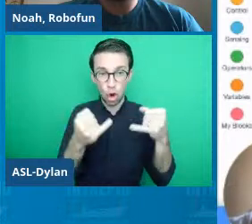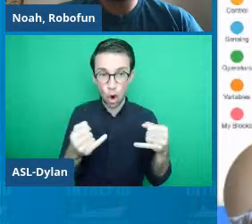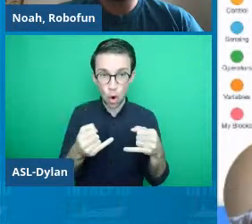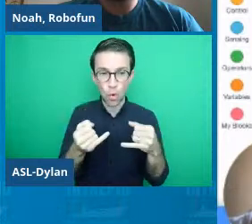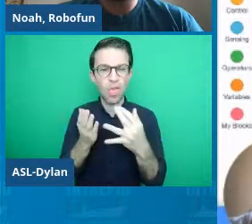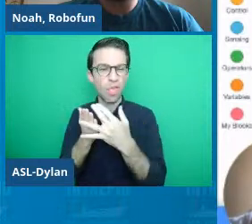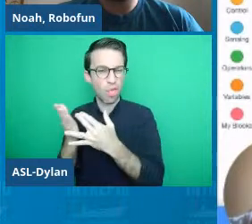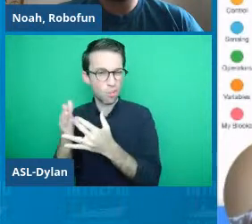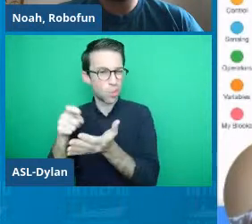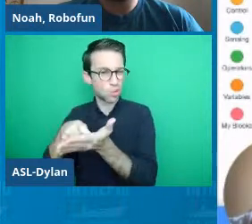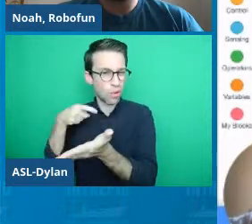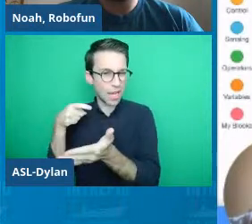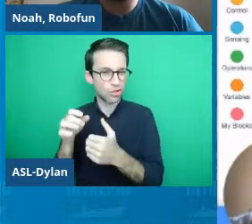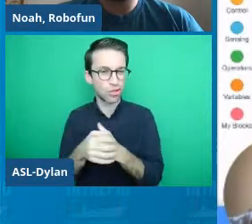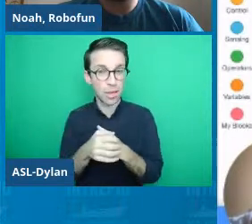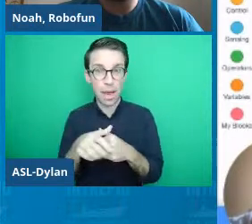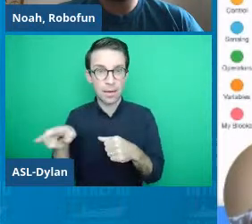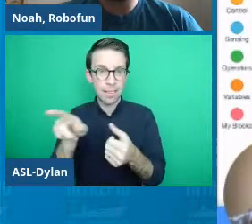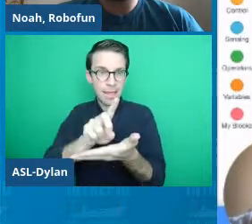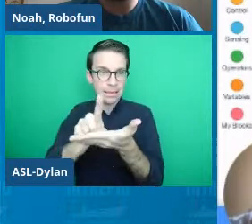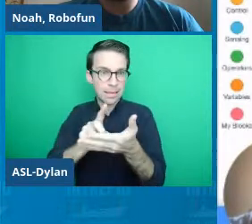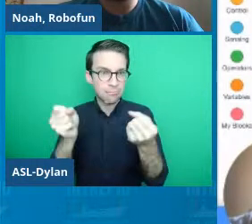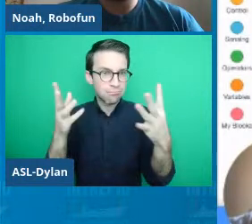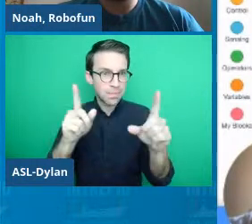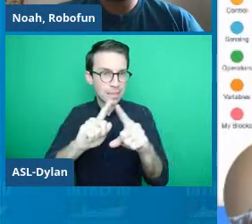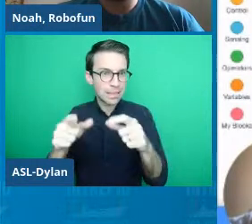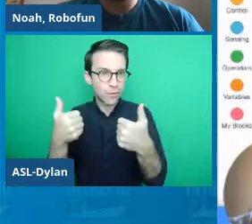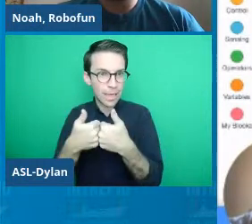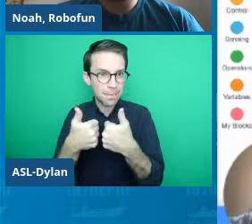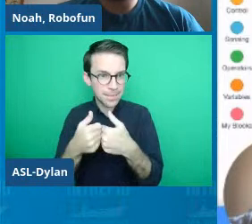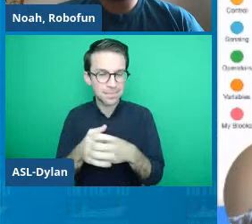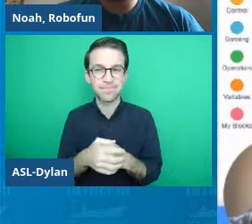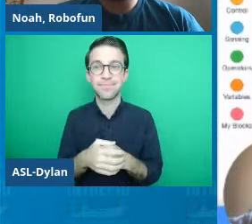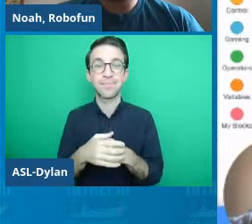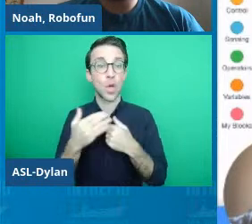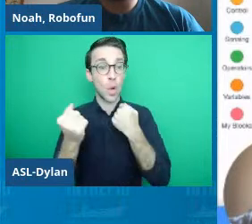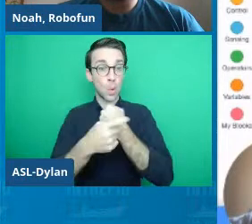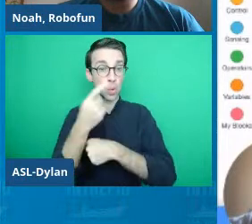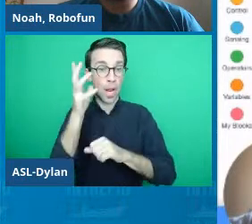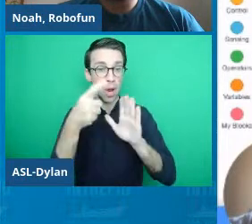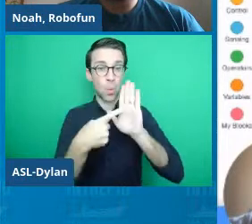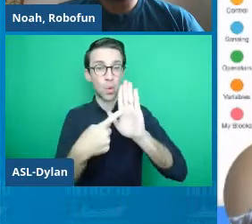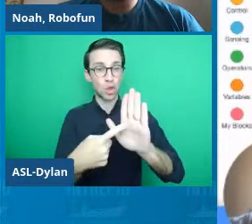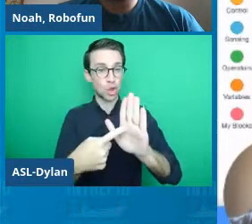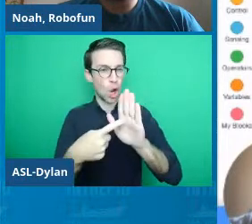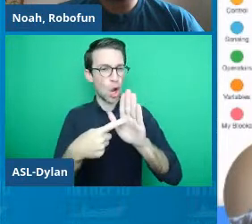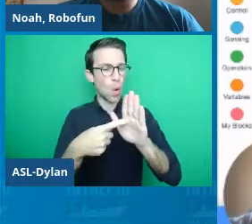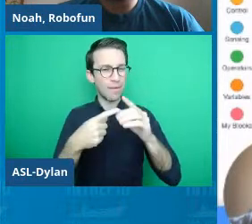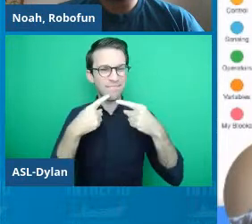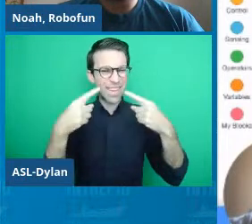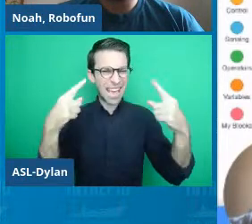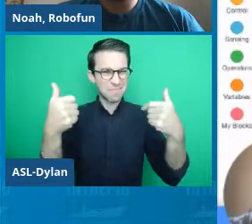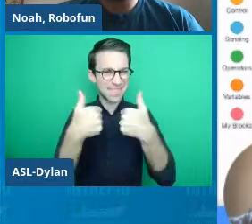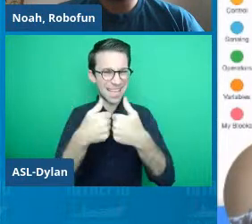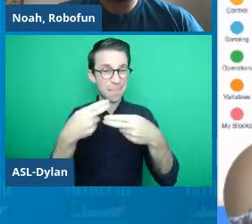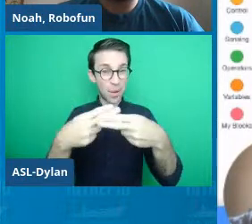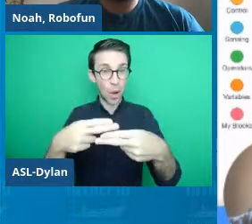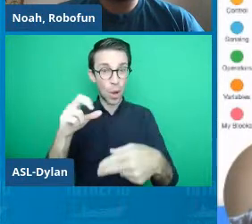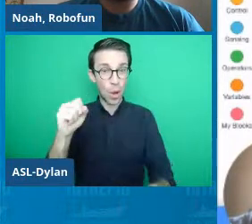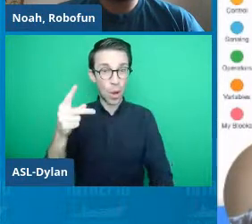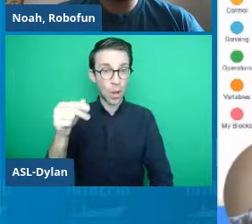get to design tons of different games. Today, I'm going to design a version of a classic game called Space